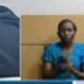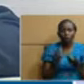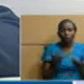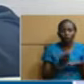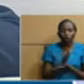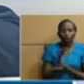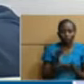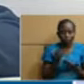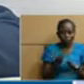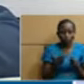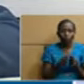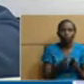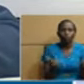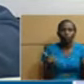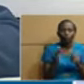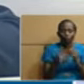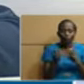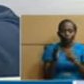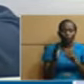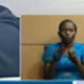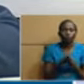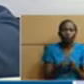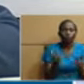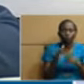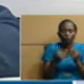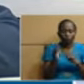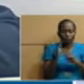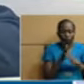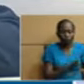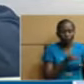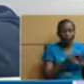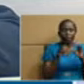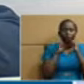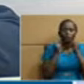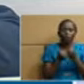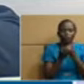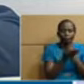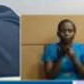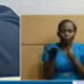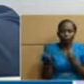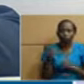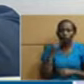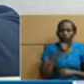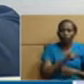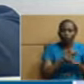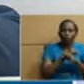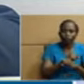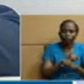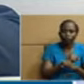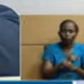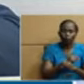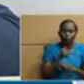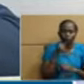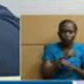to address the vulnerabilities in our societies and the sectors we serve, the social protection